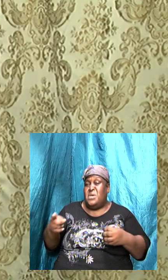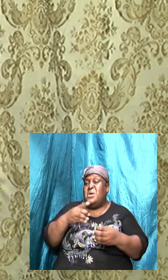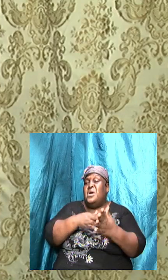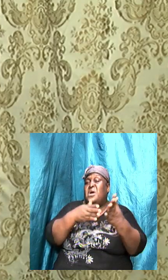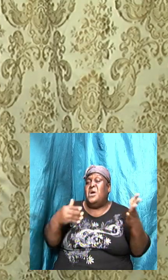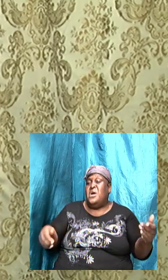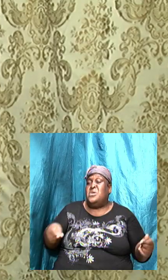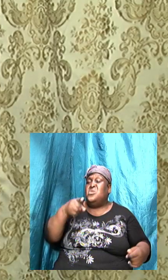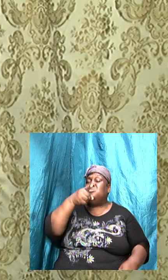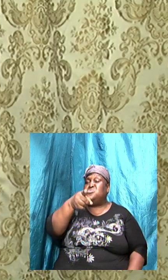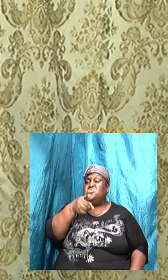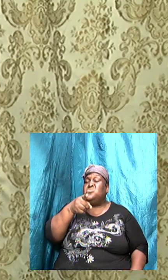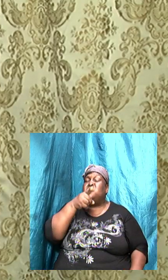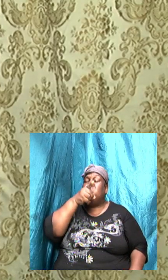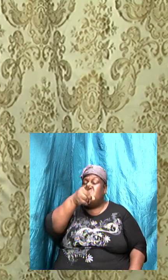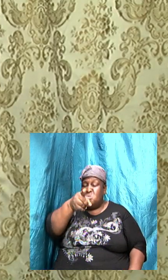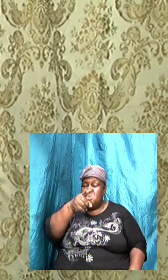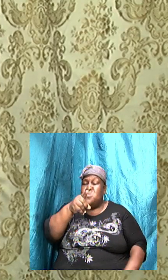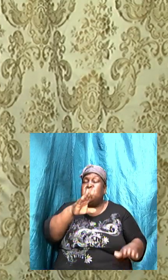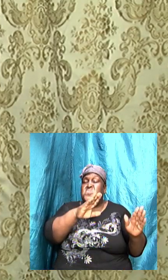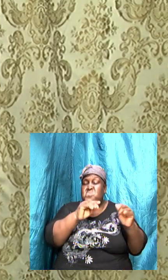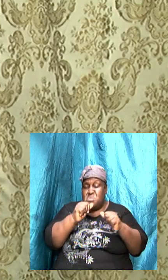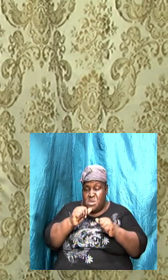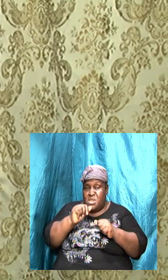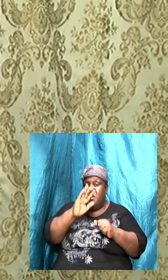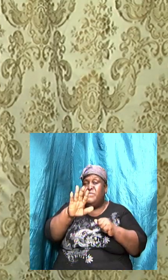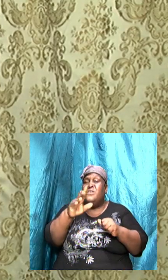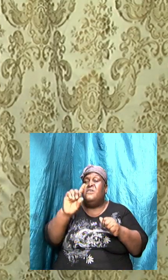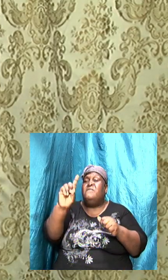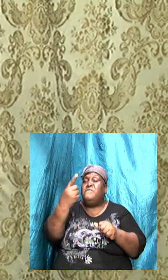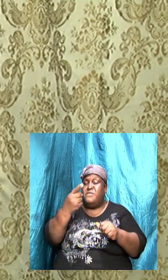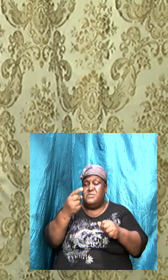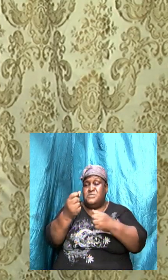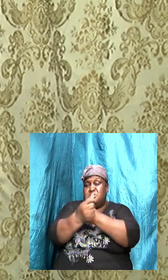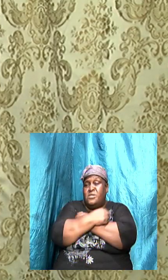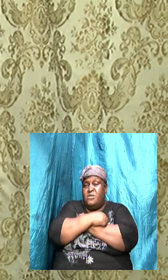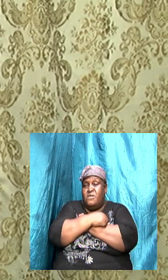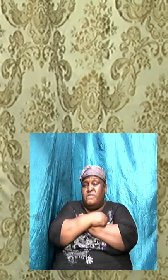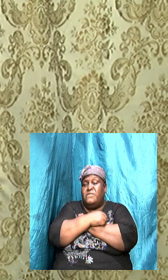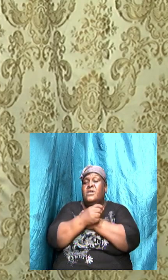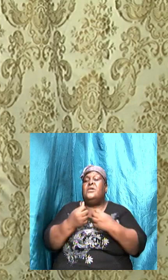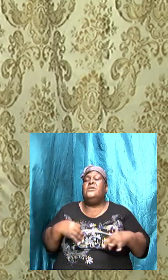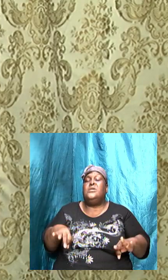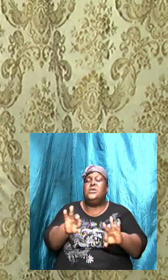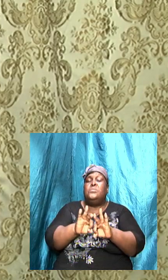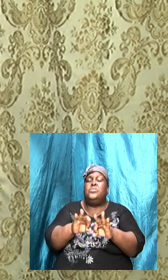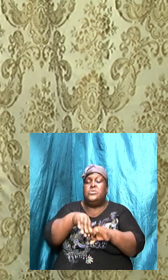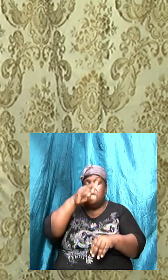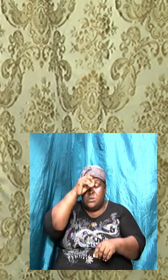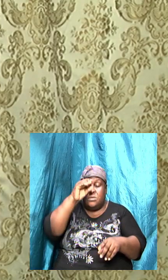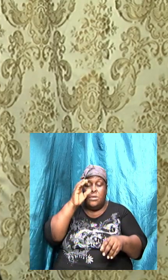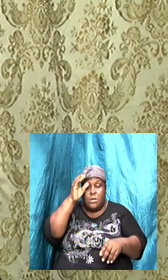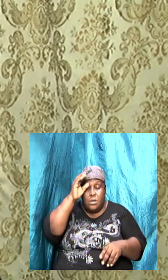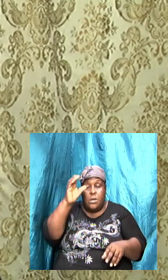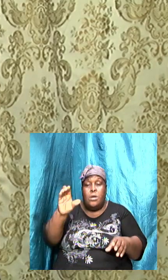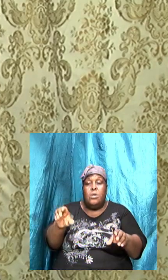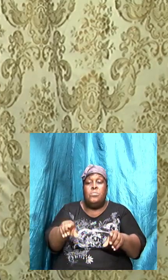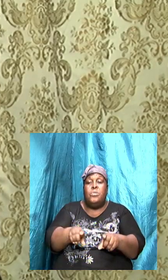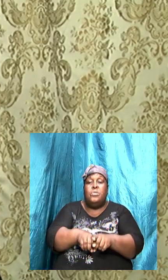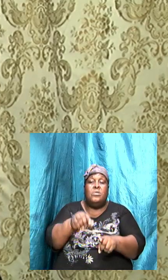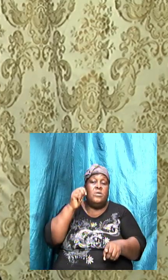have left your first love. And it is important, brothers and sisters, that